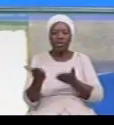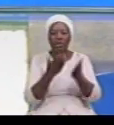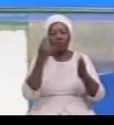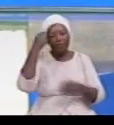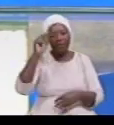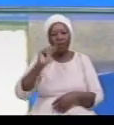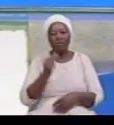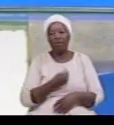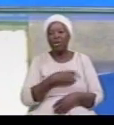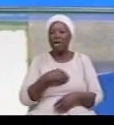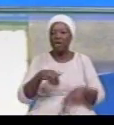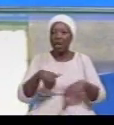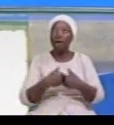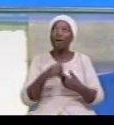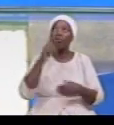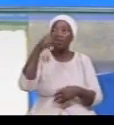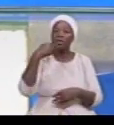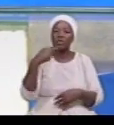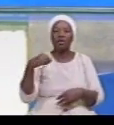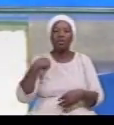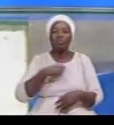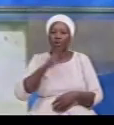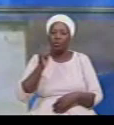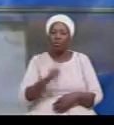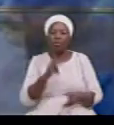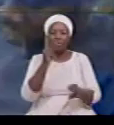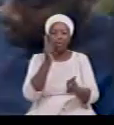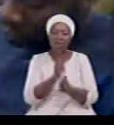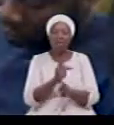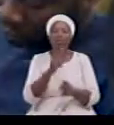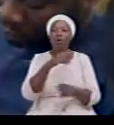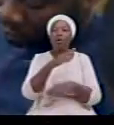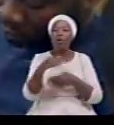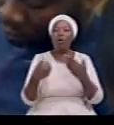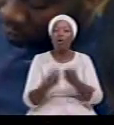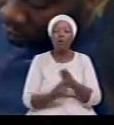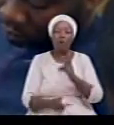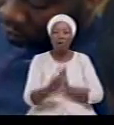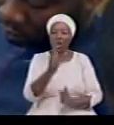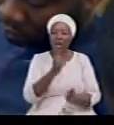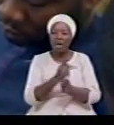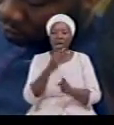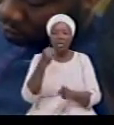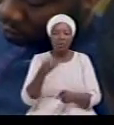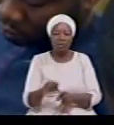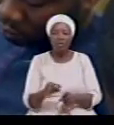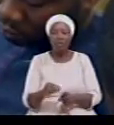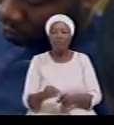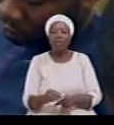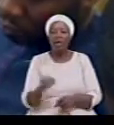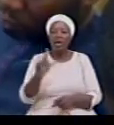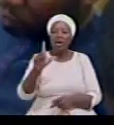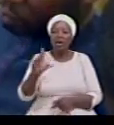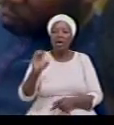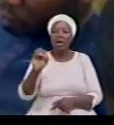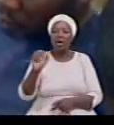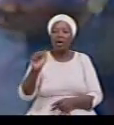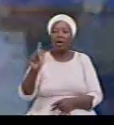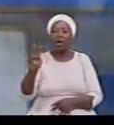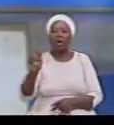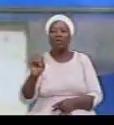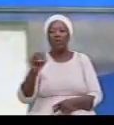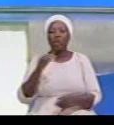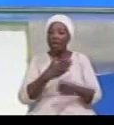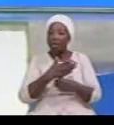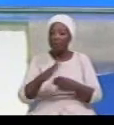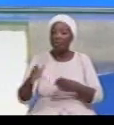says, we must keep every form of leaven away. Now that we know